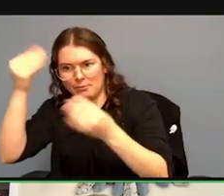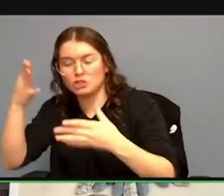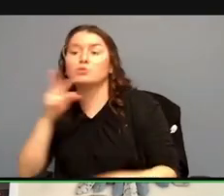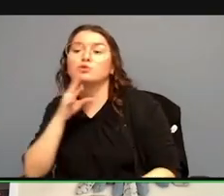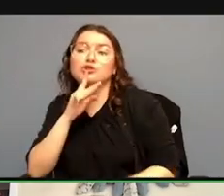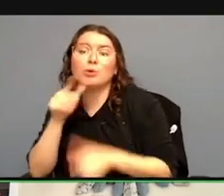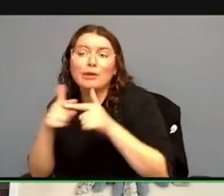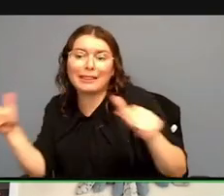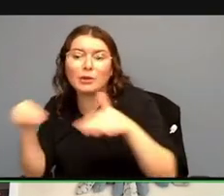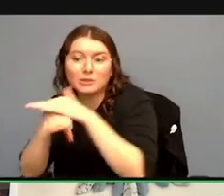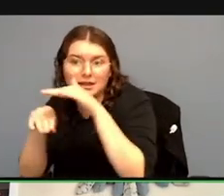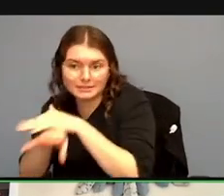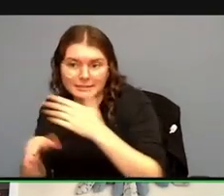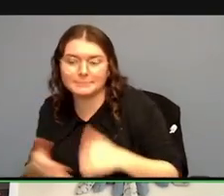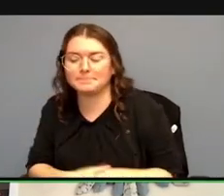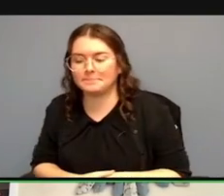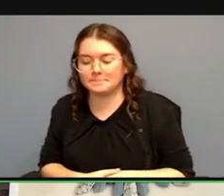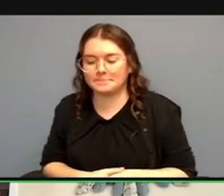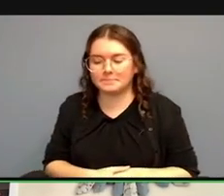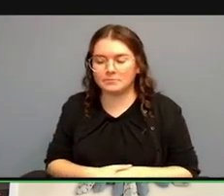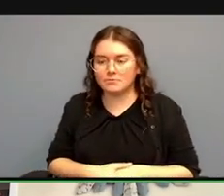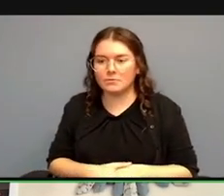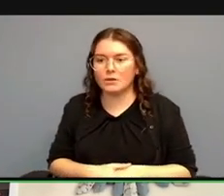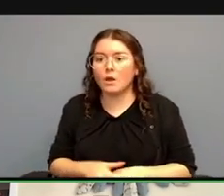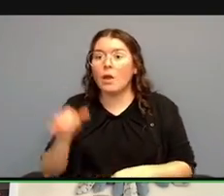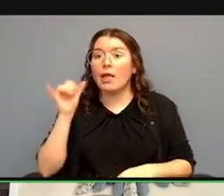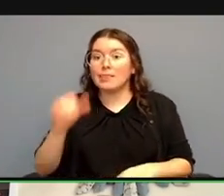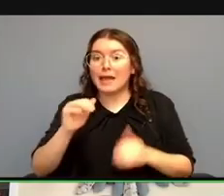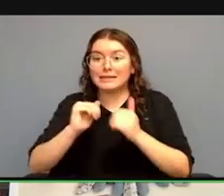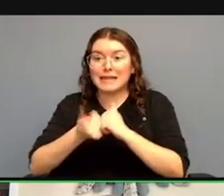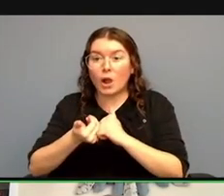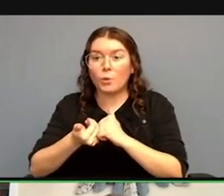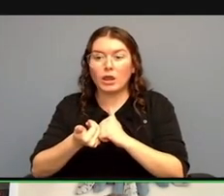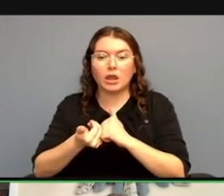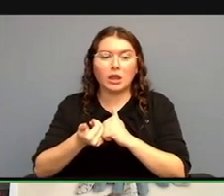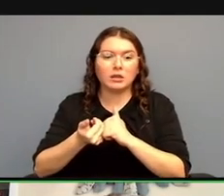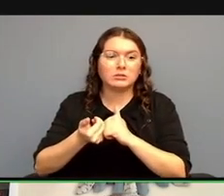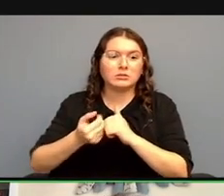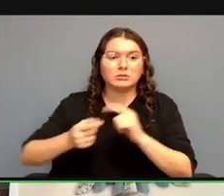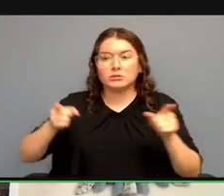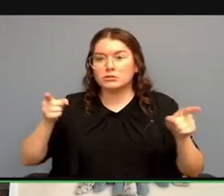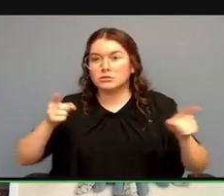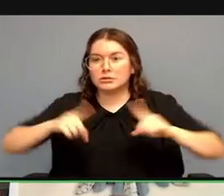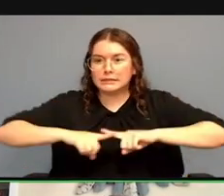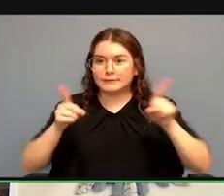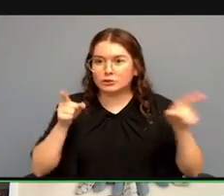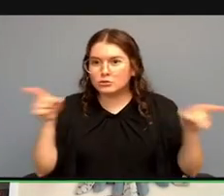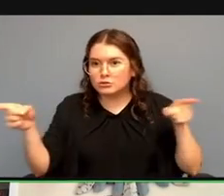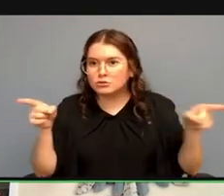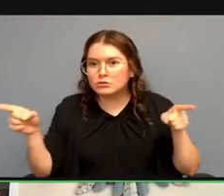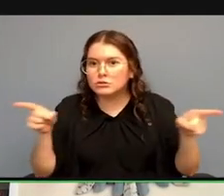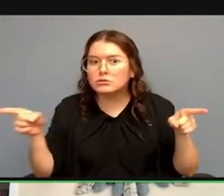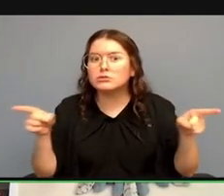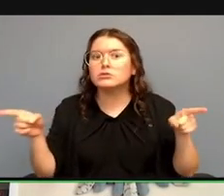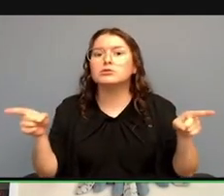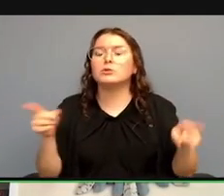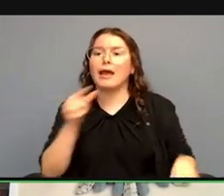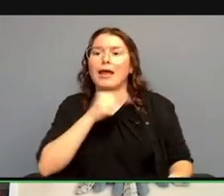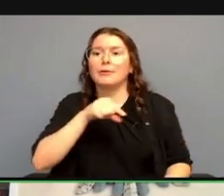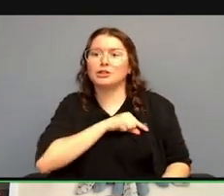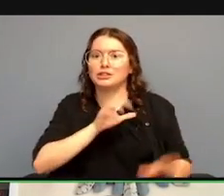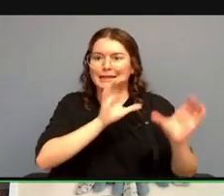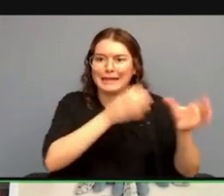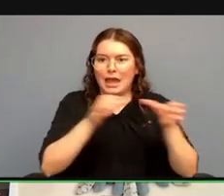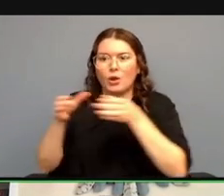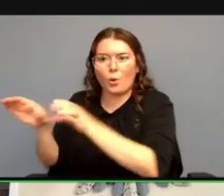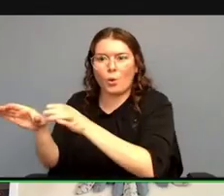language access. So that's how we're differentiating the two eligibility categories of hard of hearing